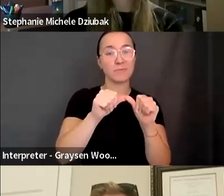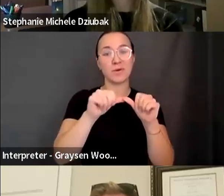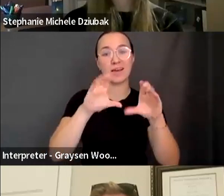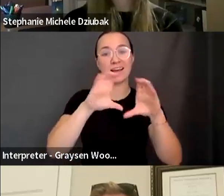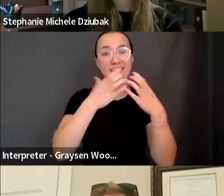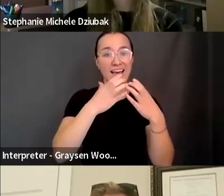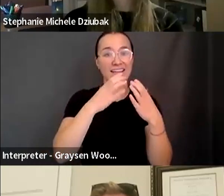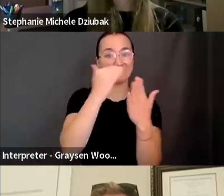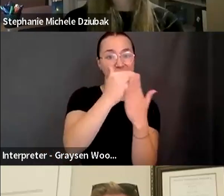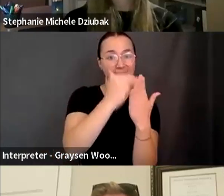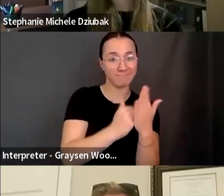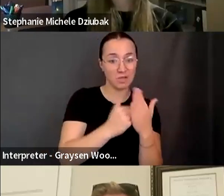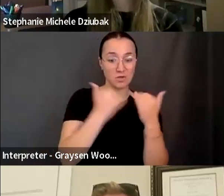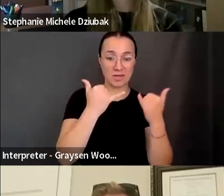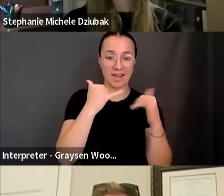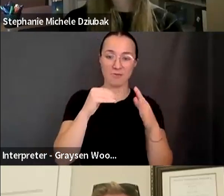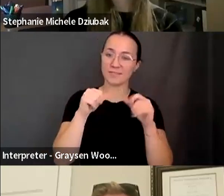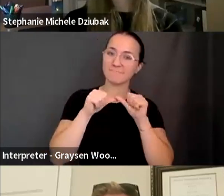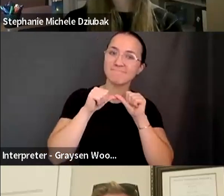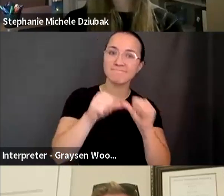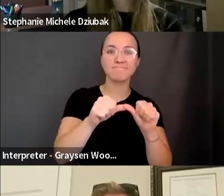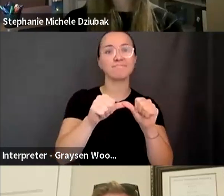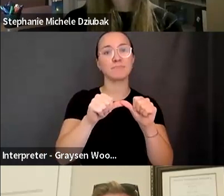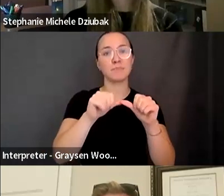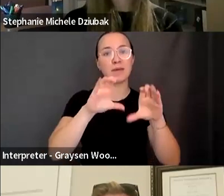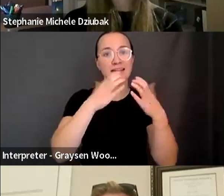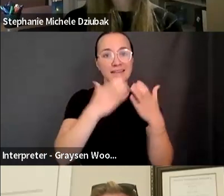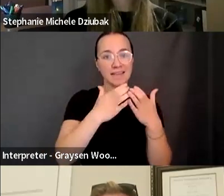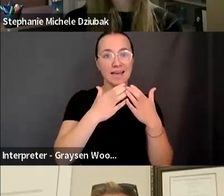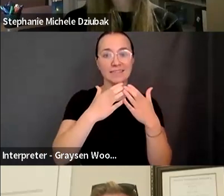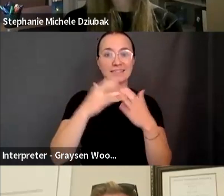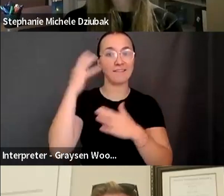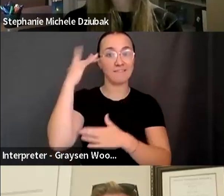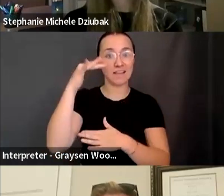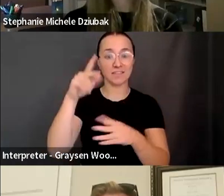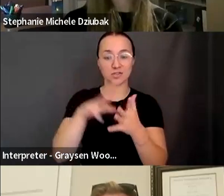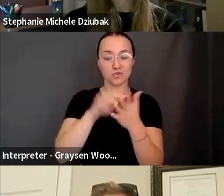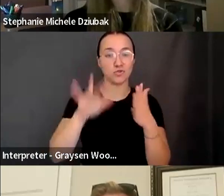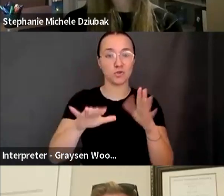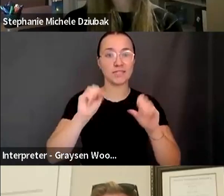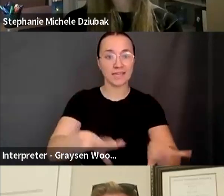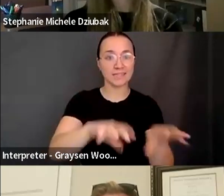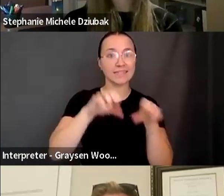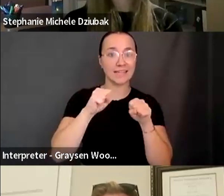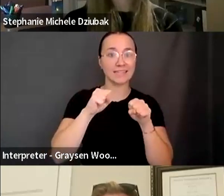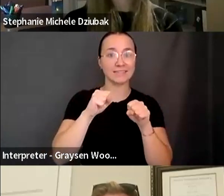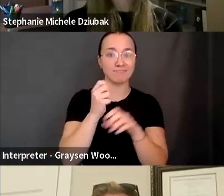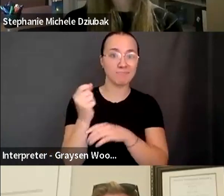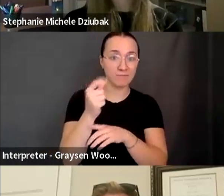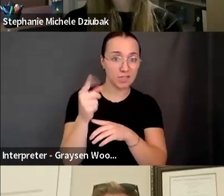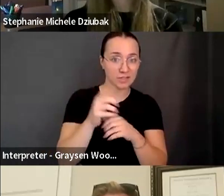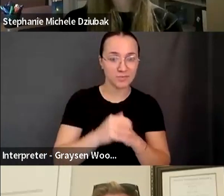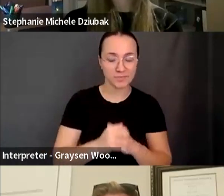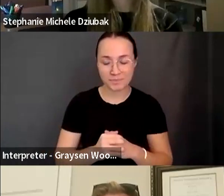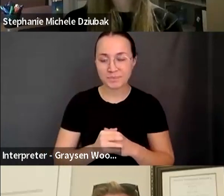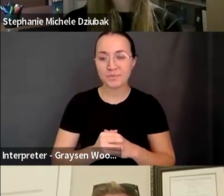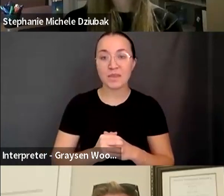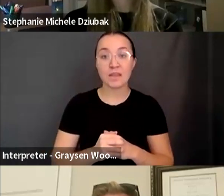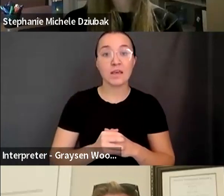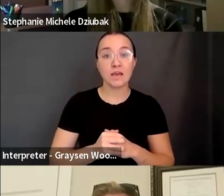it's a permanent course in philosophy of disability that students will be able to take. It was sort